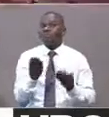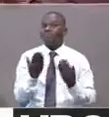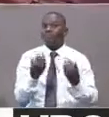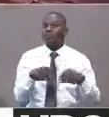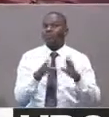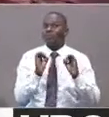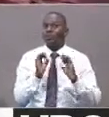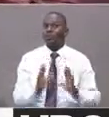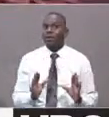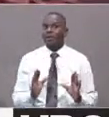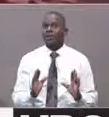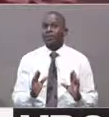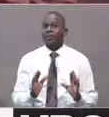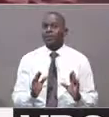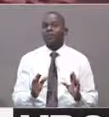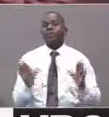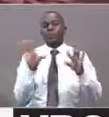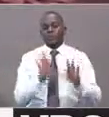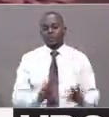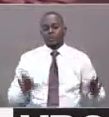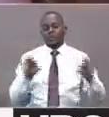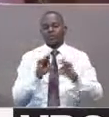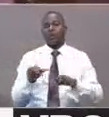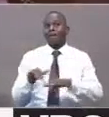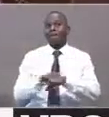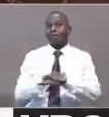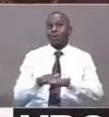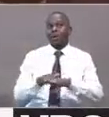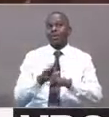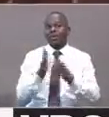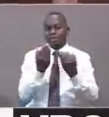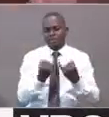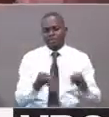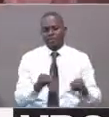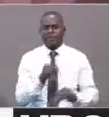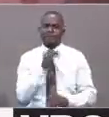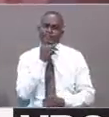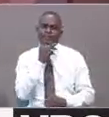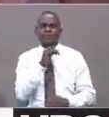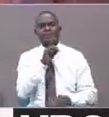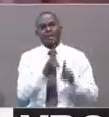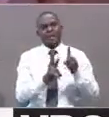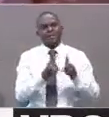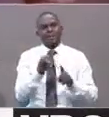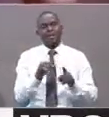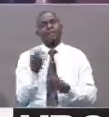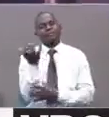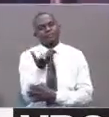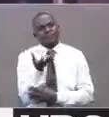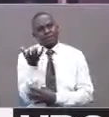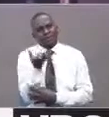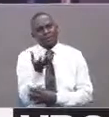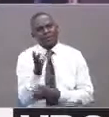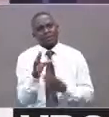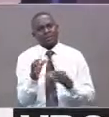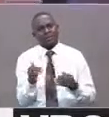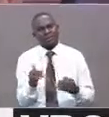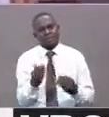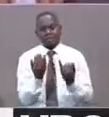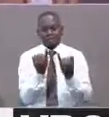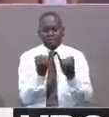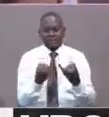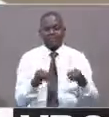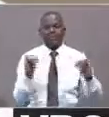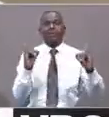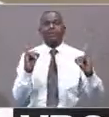possible. The relevance of Uganda independence hangs in question while analyzing the components of a sovereign